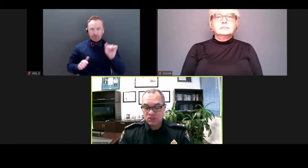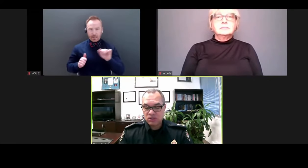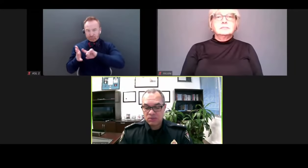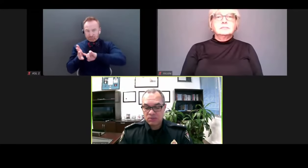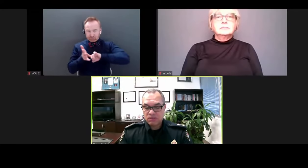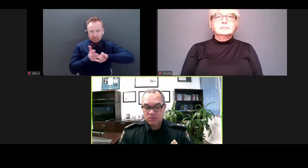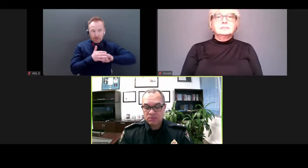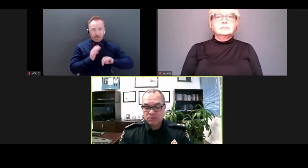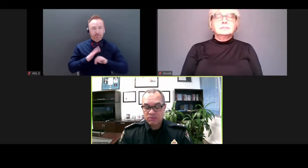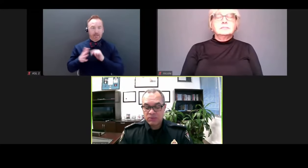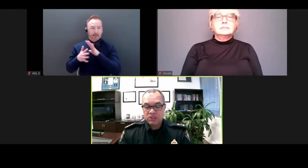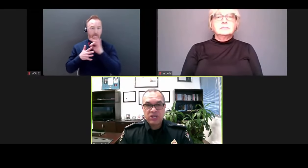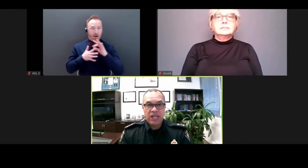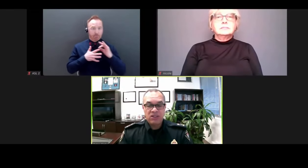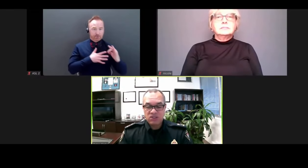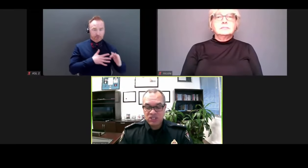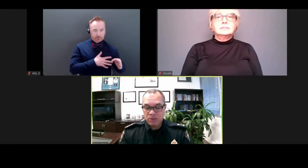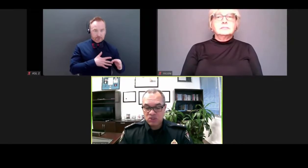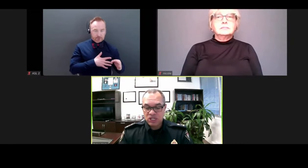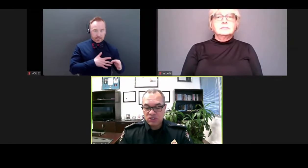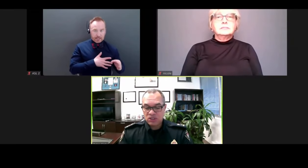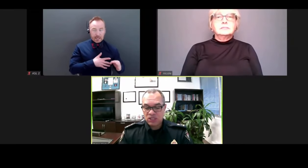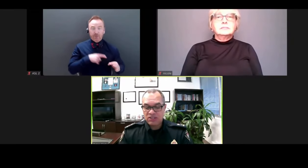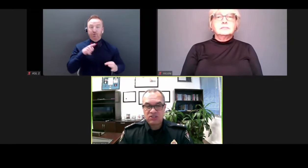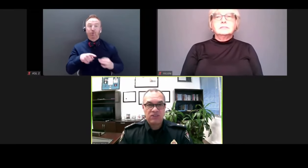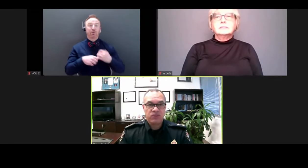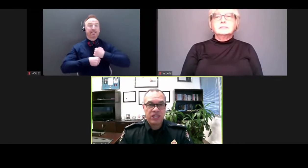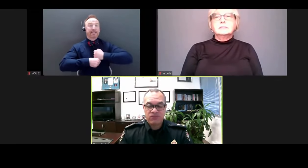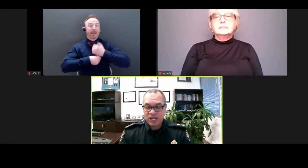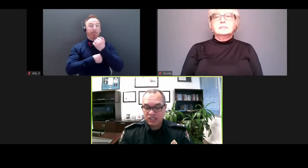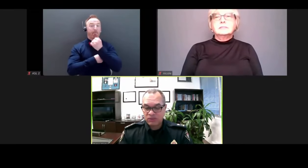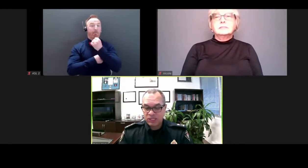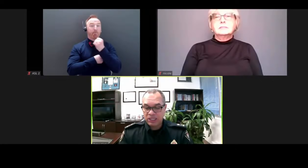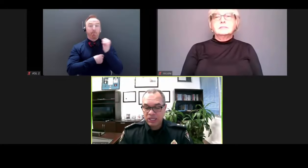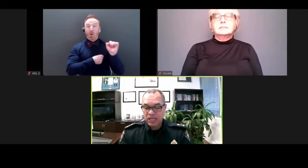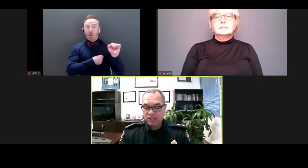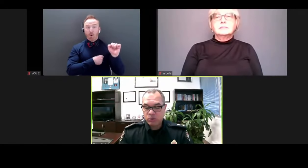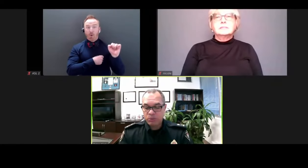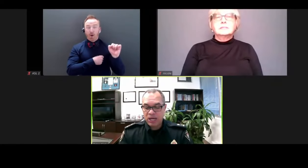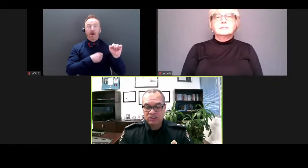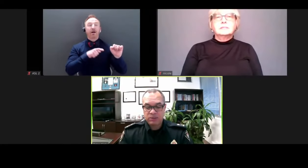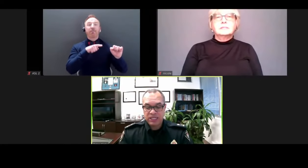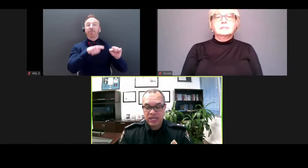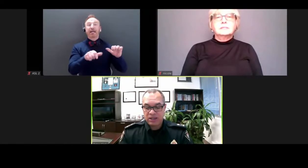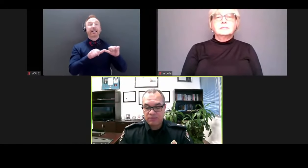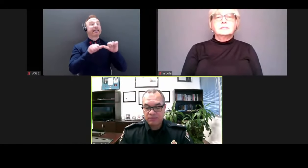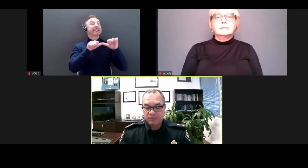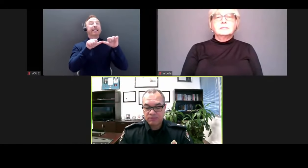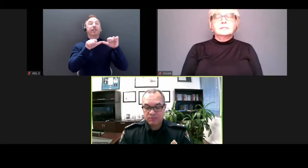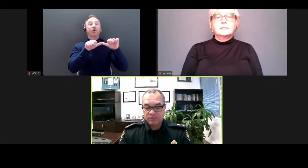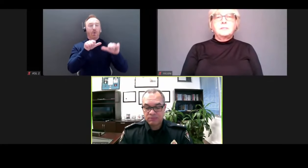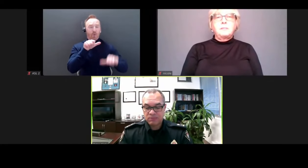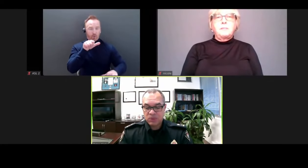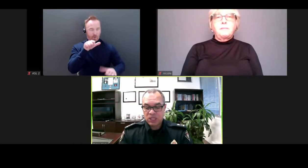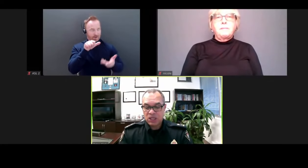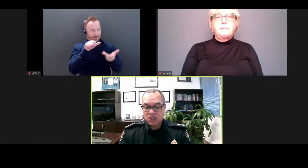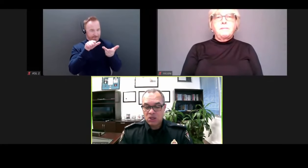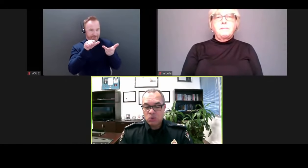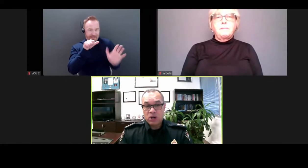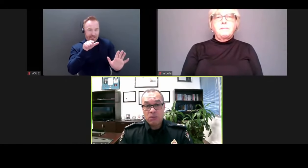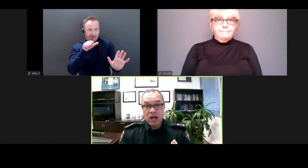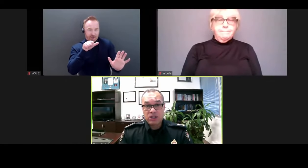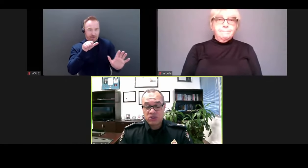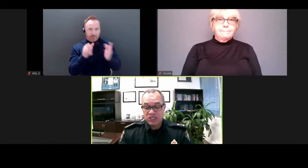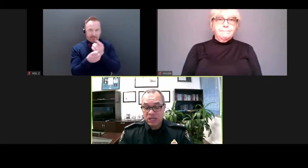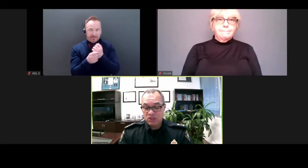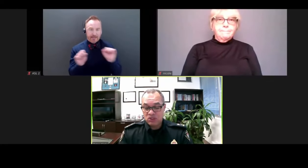options to end this demonstration as safely and effectively as we possibly can. We